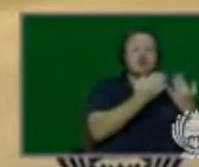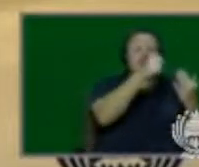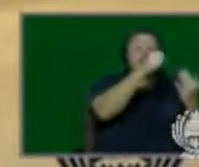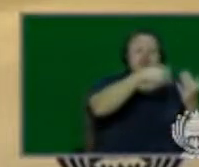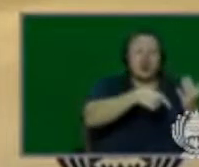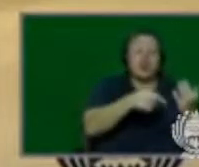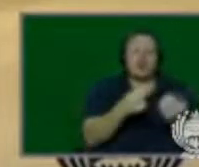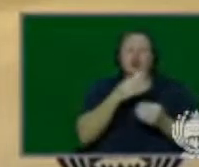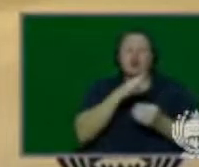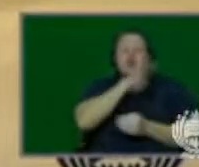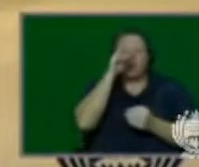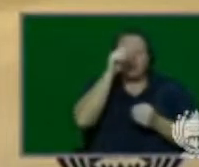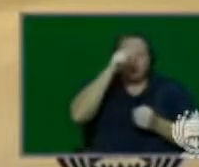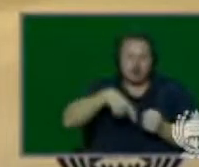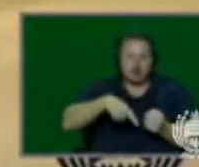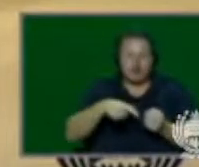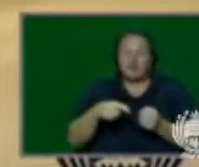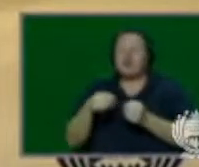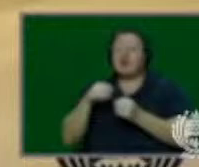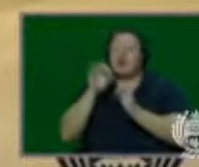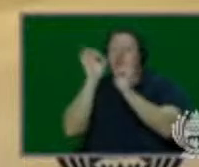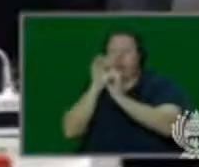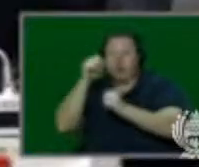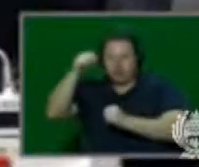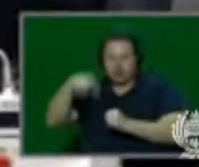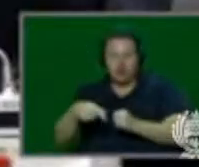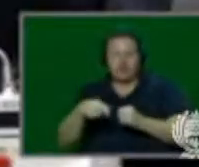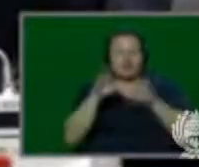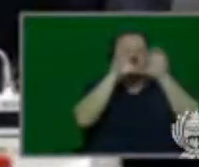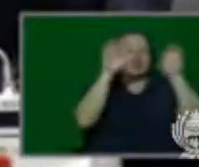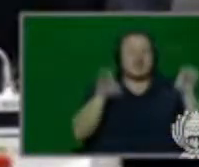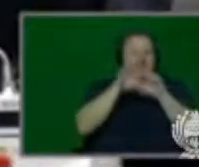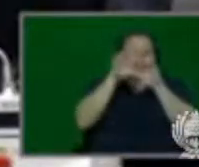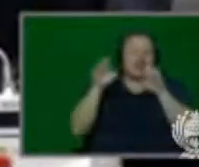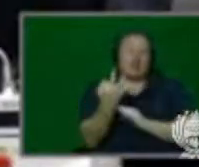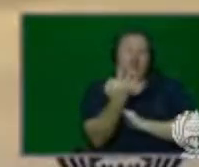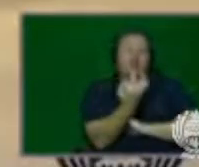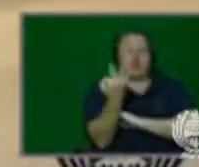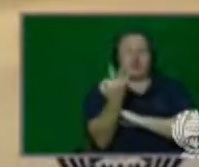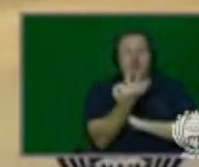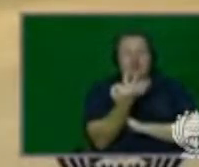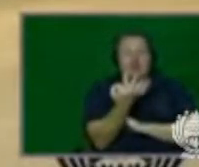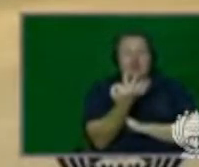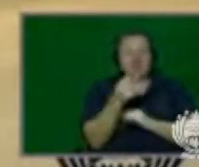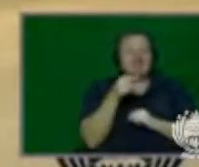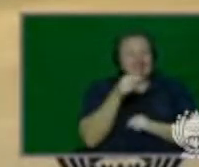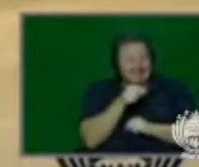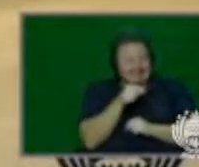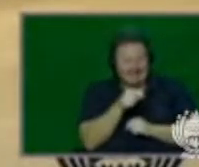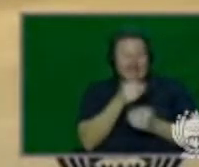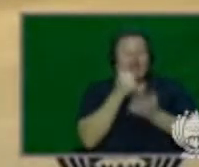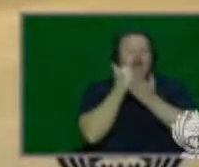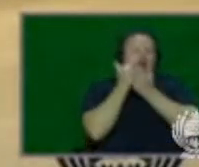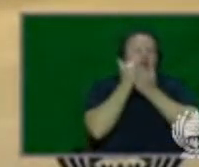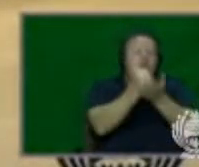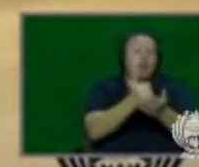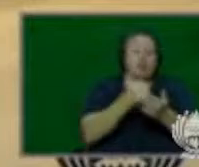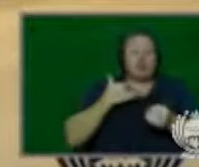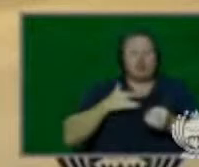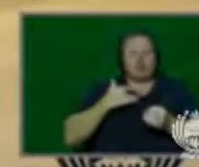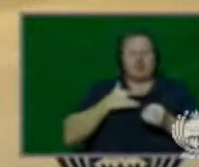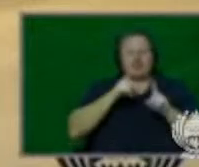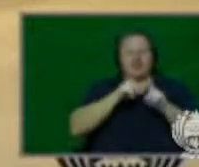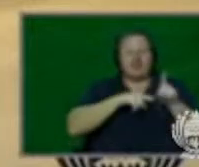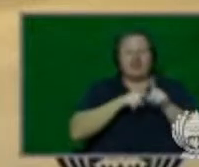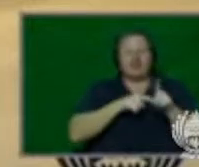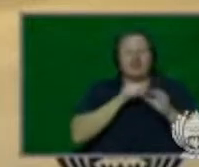drop, and no drop certification that enables effective intervention in supporting failing municipalities to provide